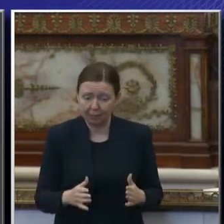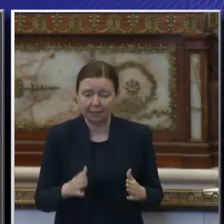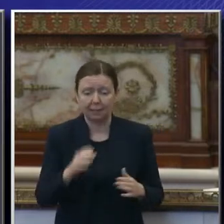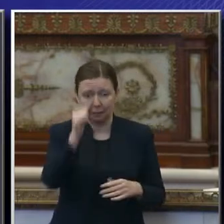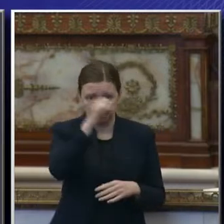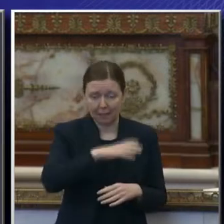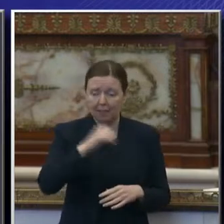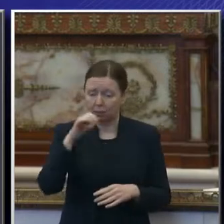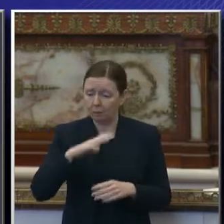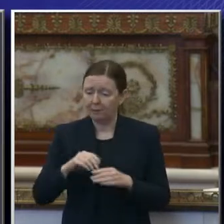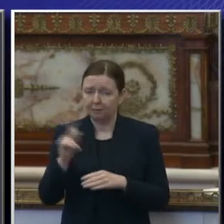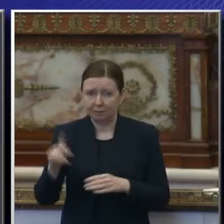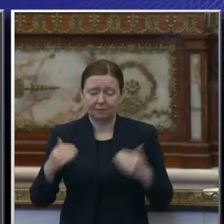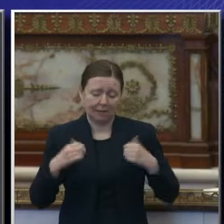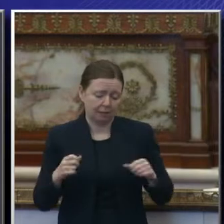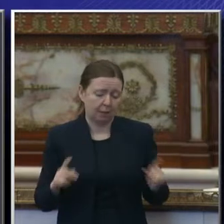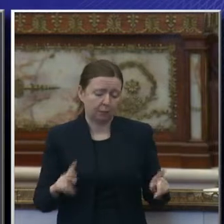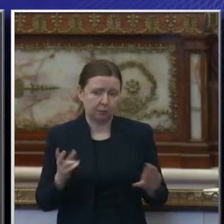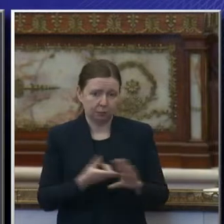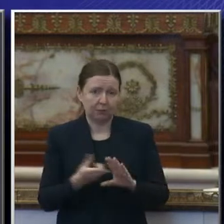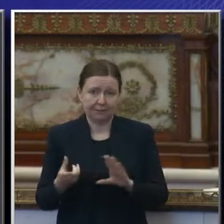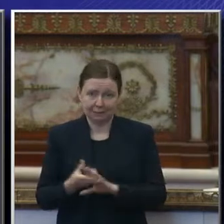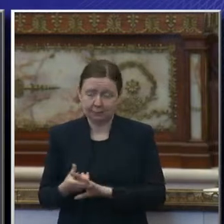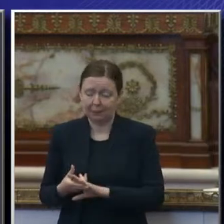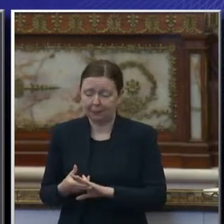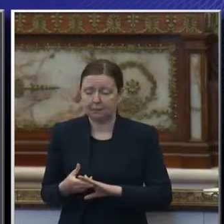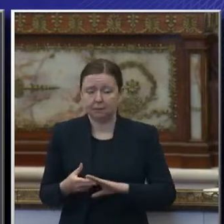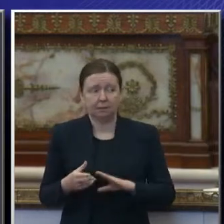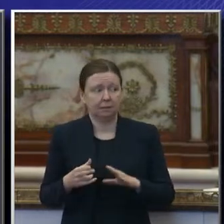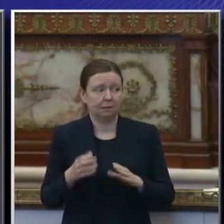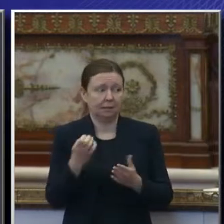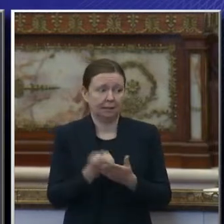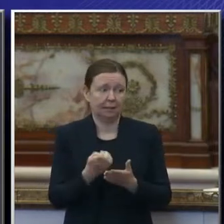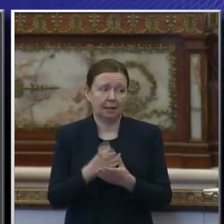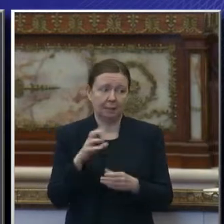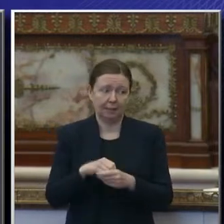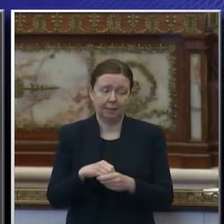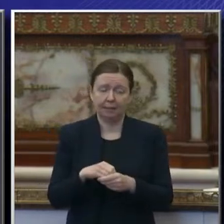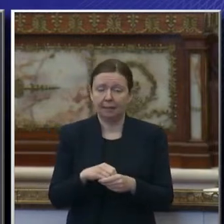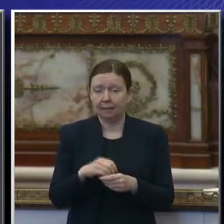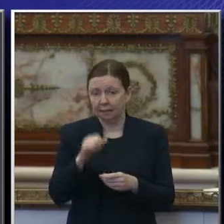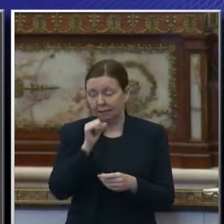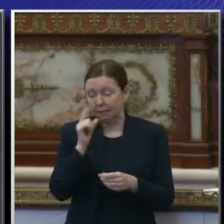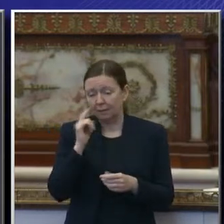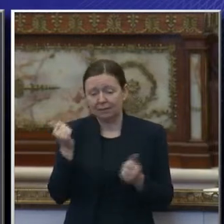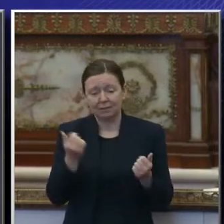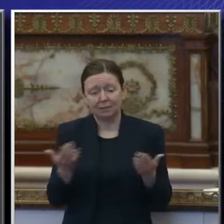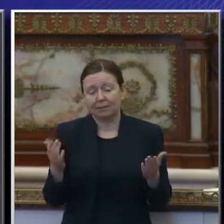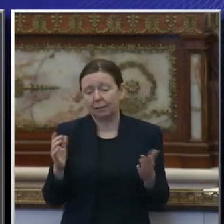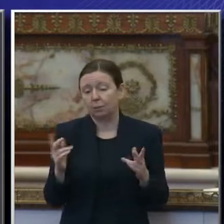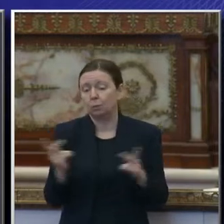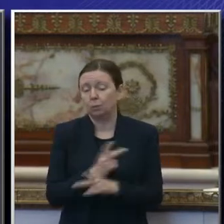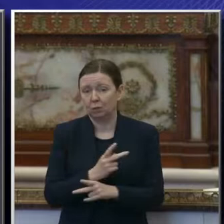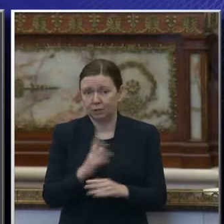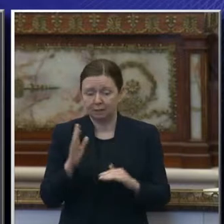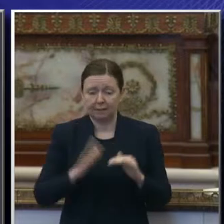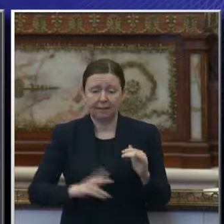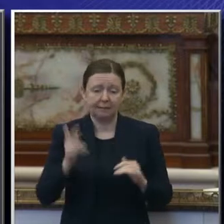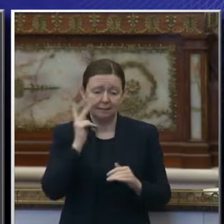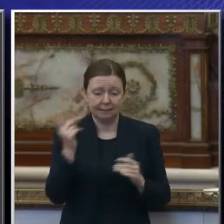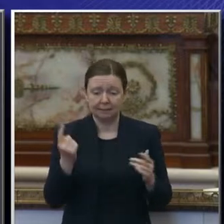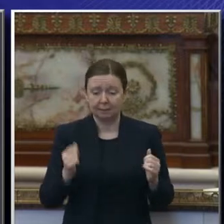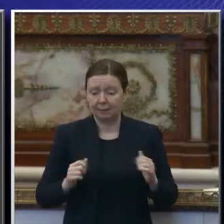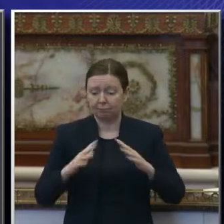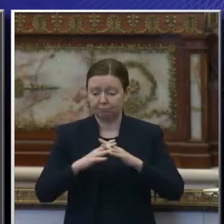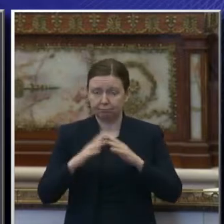Philadelphia, have an opportunity to participate economically. I don't think that there's anything worse than seeing something built